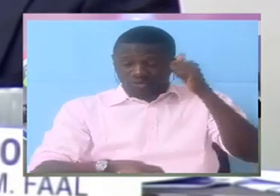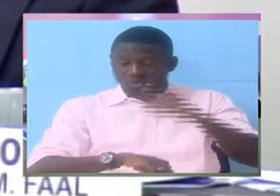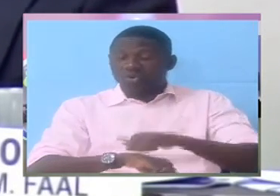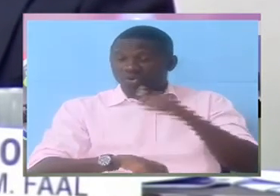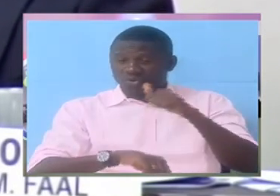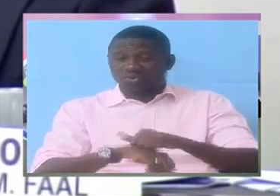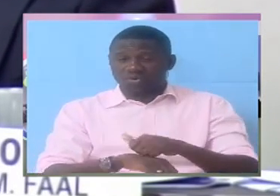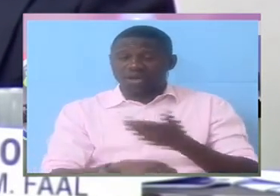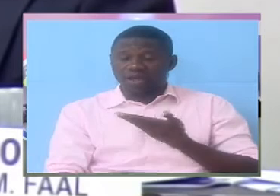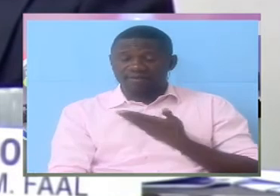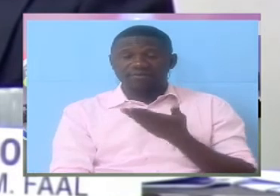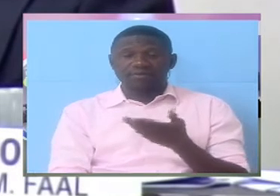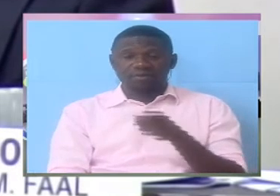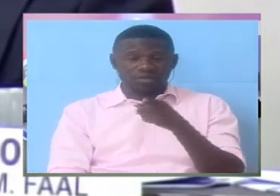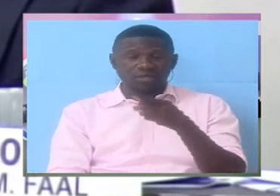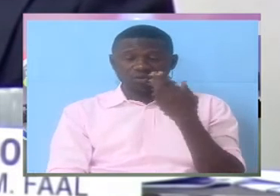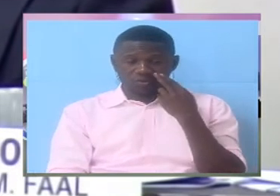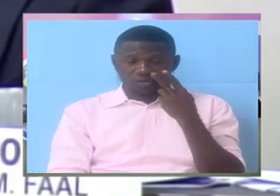tortured. Yes,